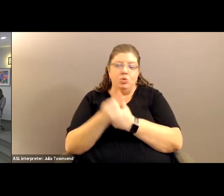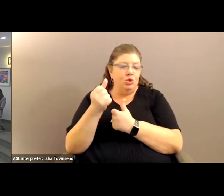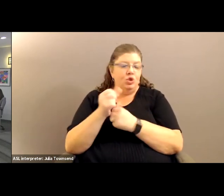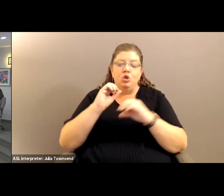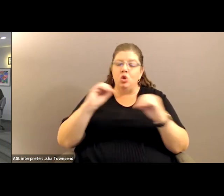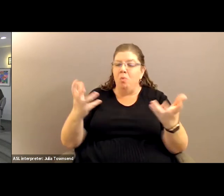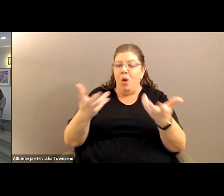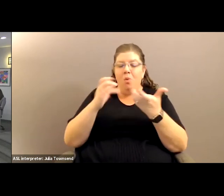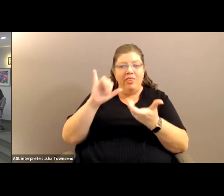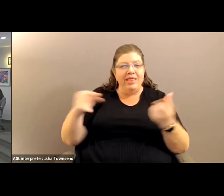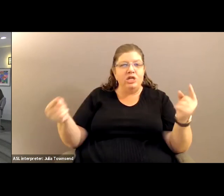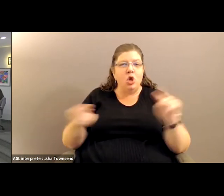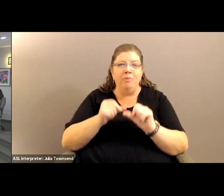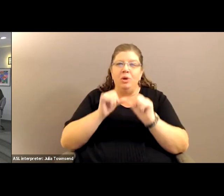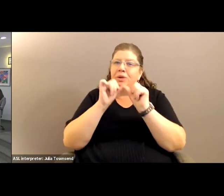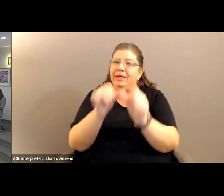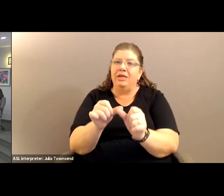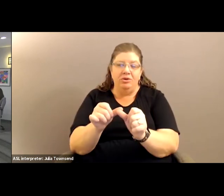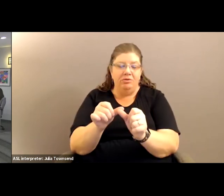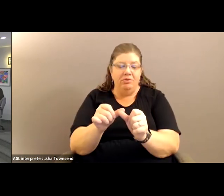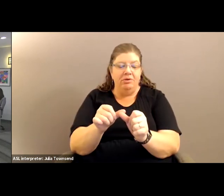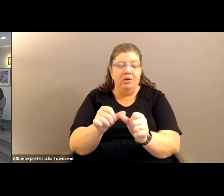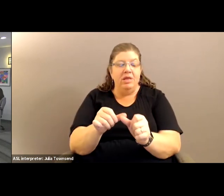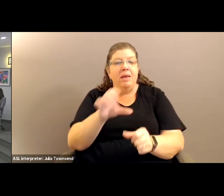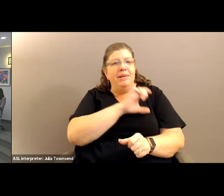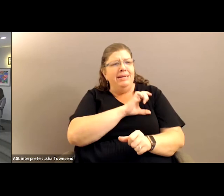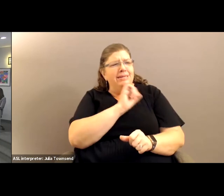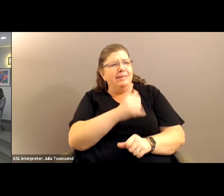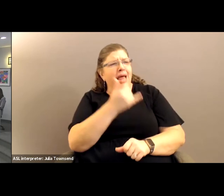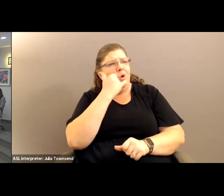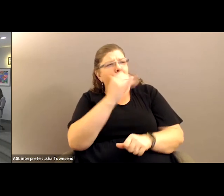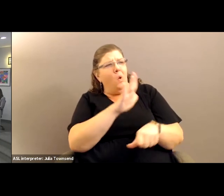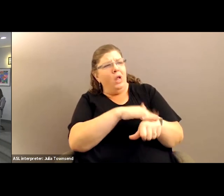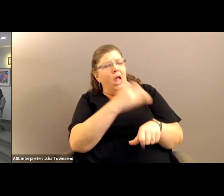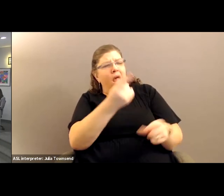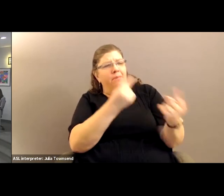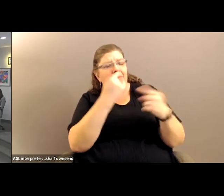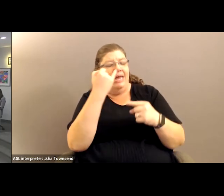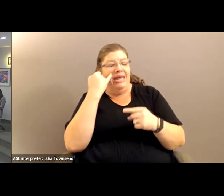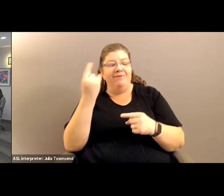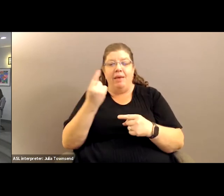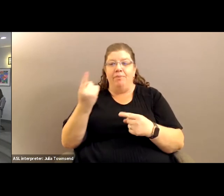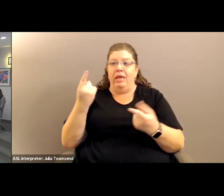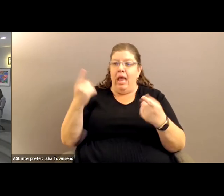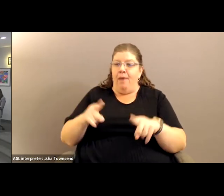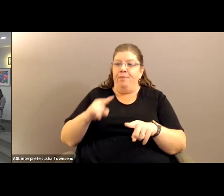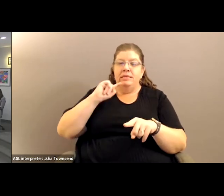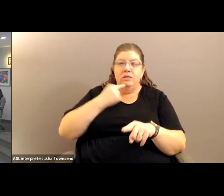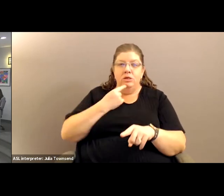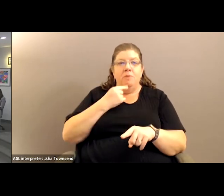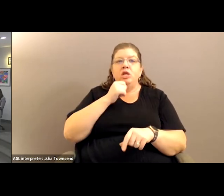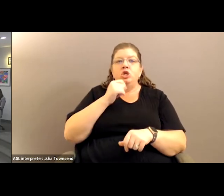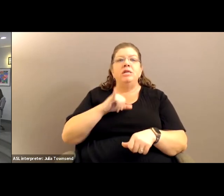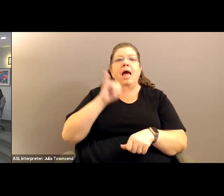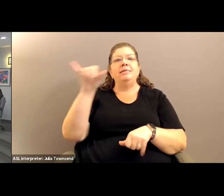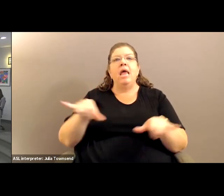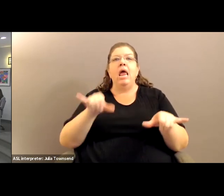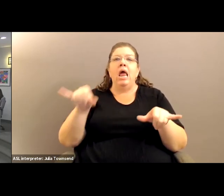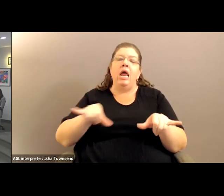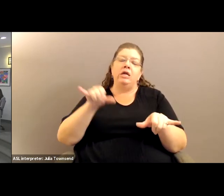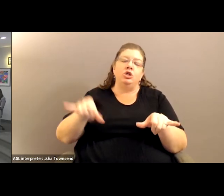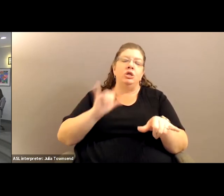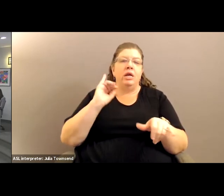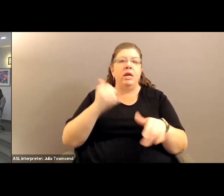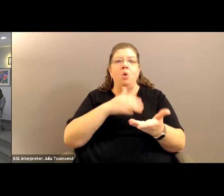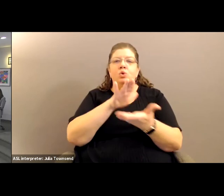this harm to continue the police are a phone call away if there's a serious incident that needs attention but they should not be stationed on our school campuses please do